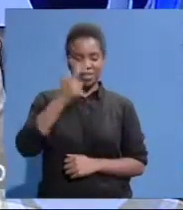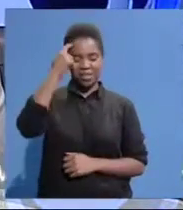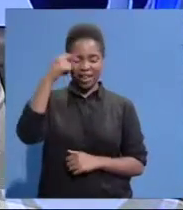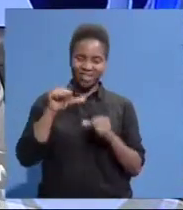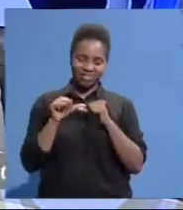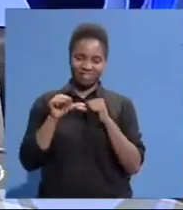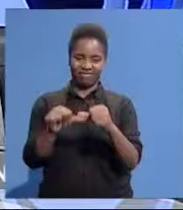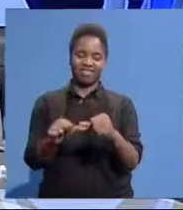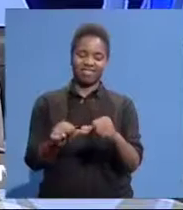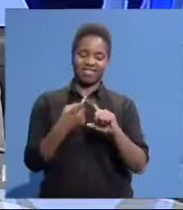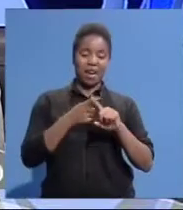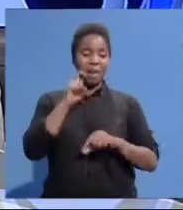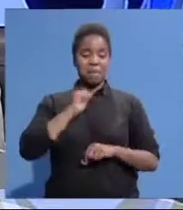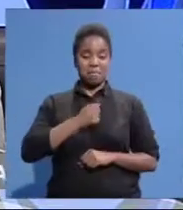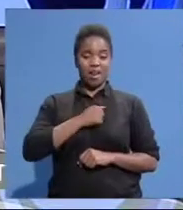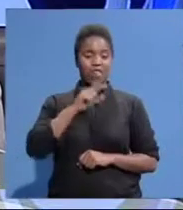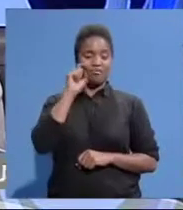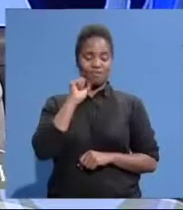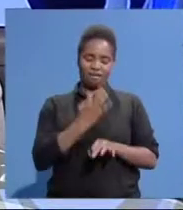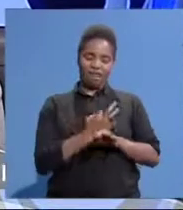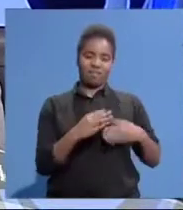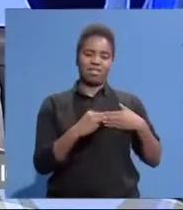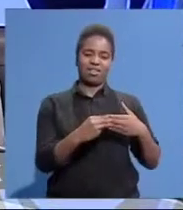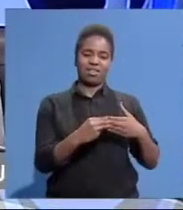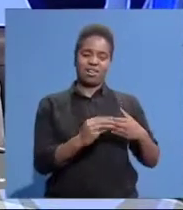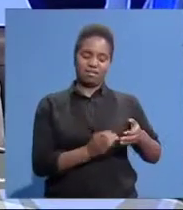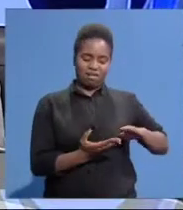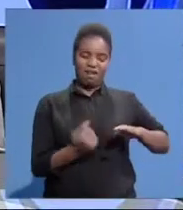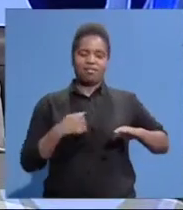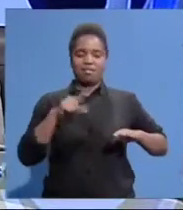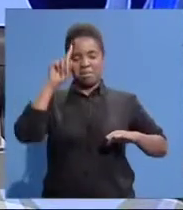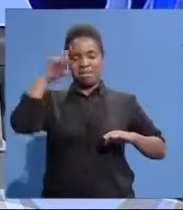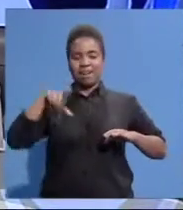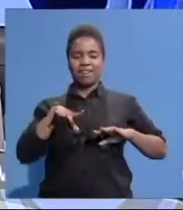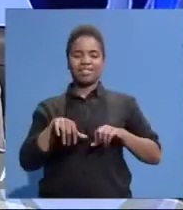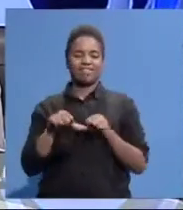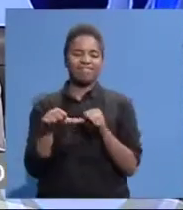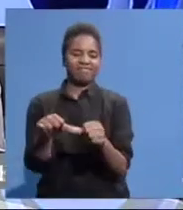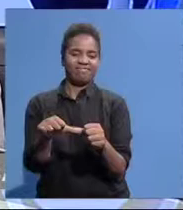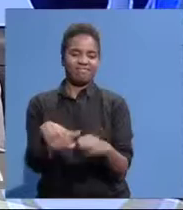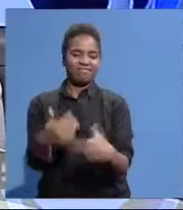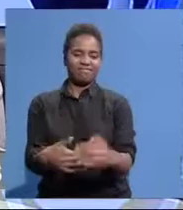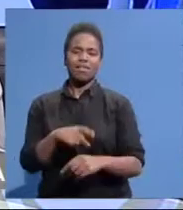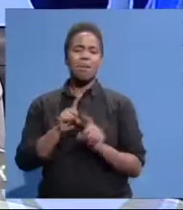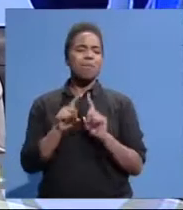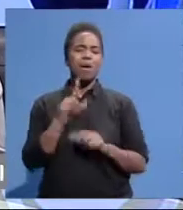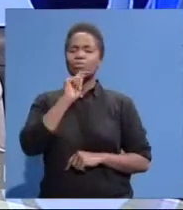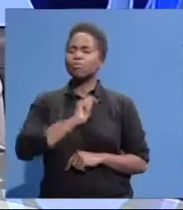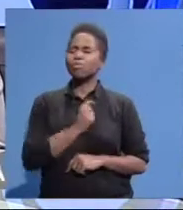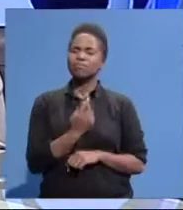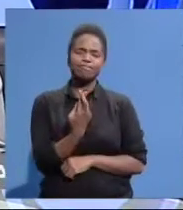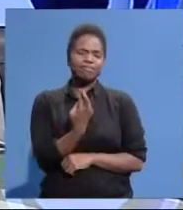did, and I think maybe he was overcome by grief at the time. They shared a very deep love for each other and a profound